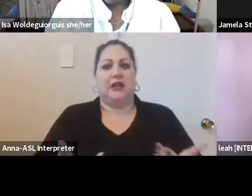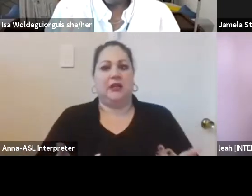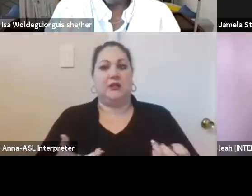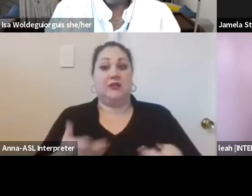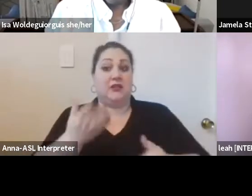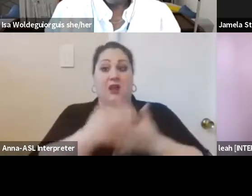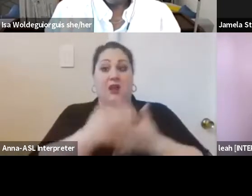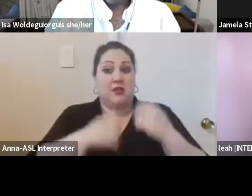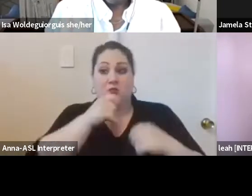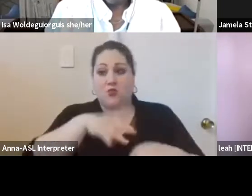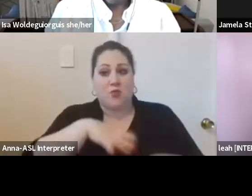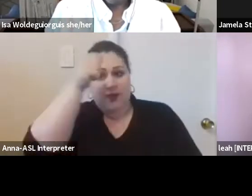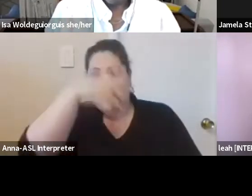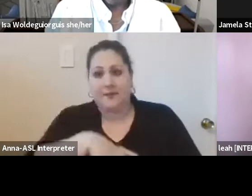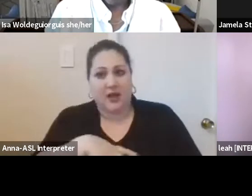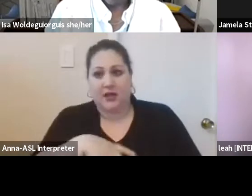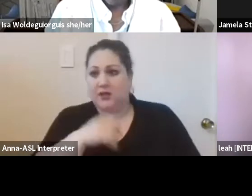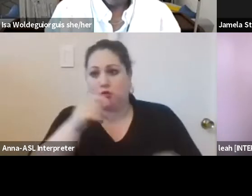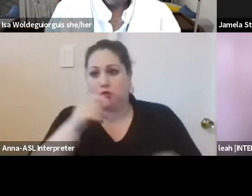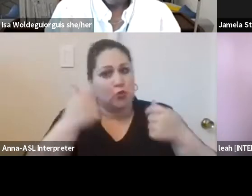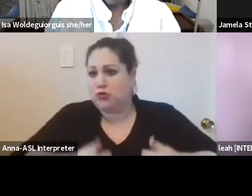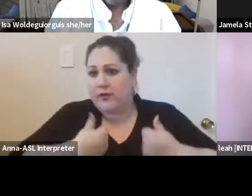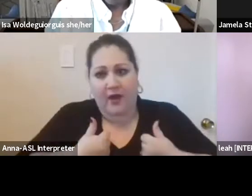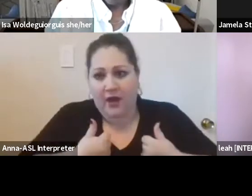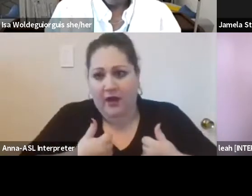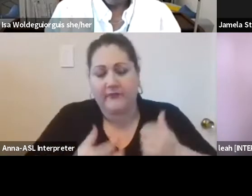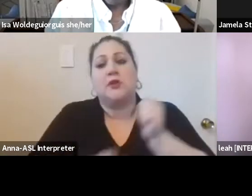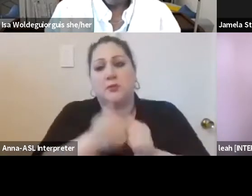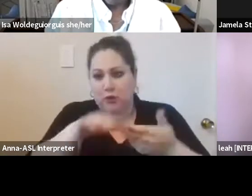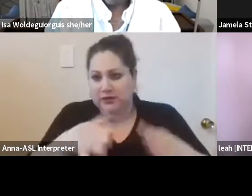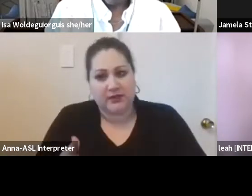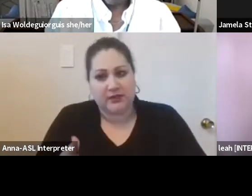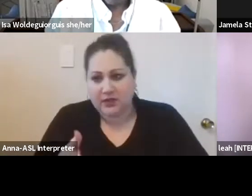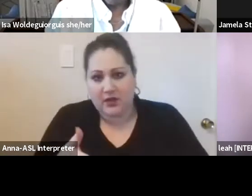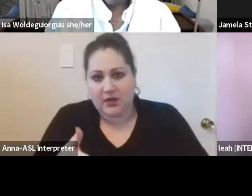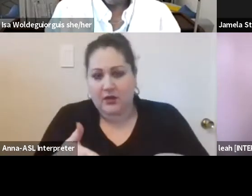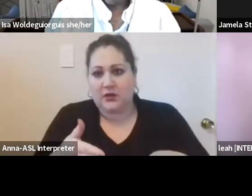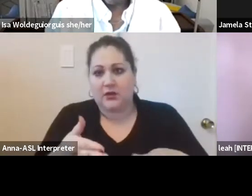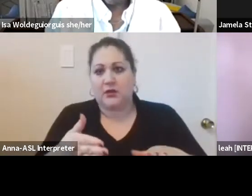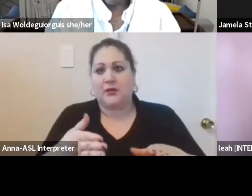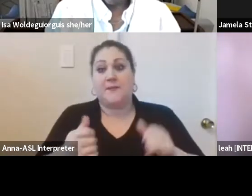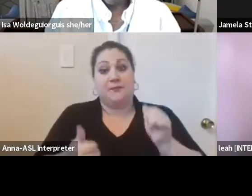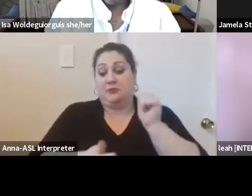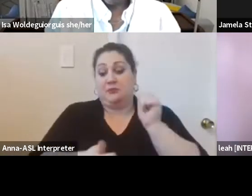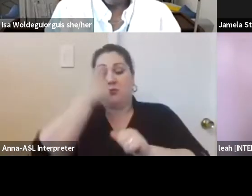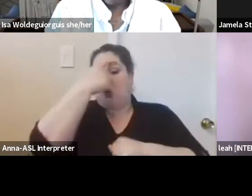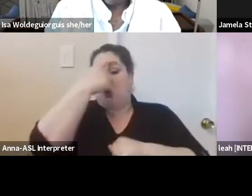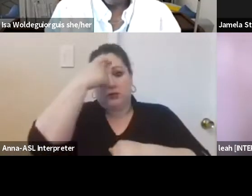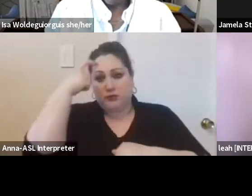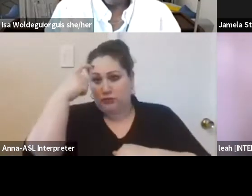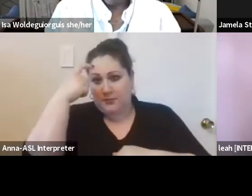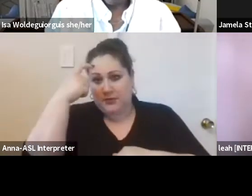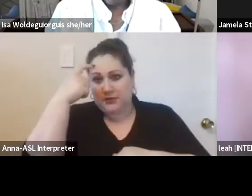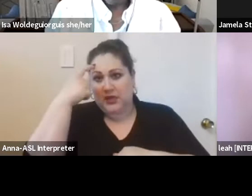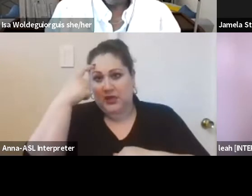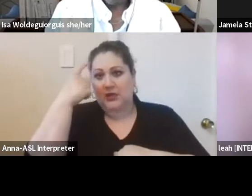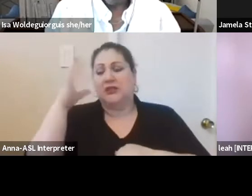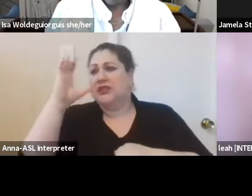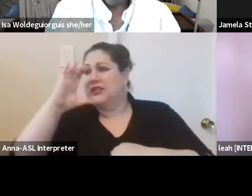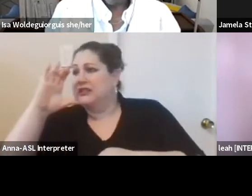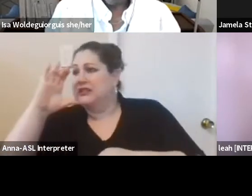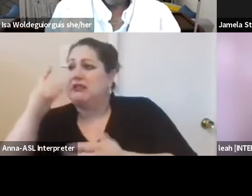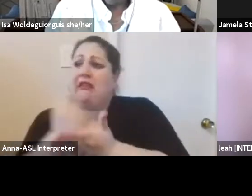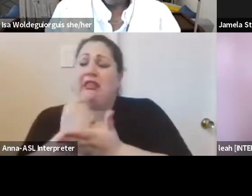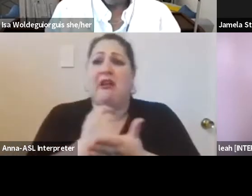men don't even make it. Most of us die. Most of us are traumatized and seek therapy. Don't you